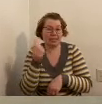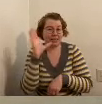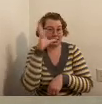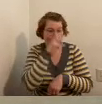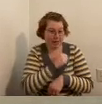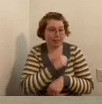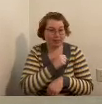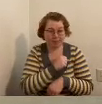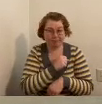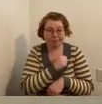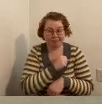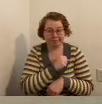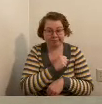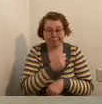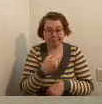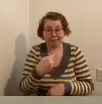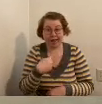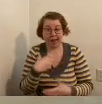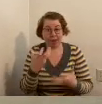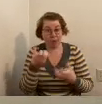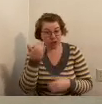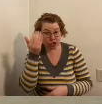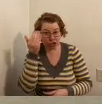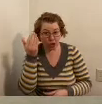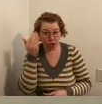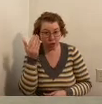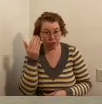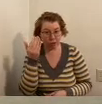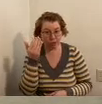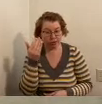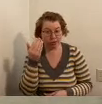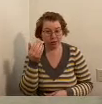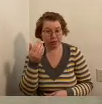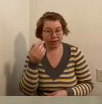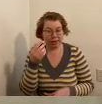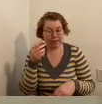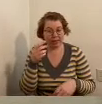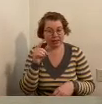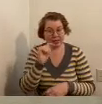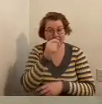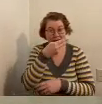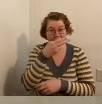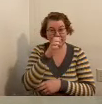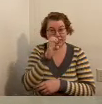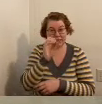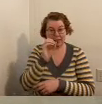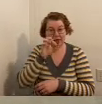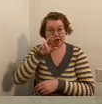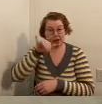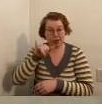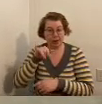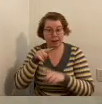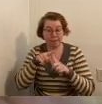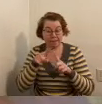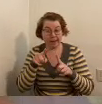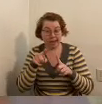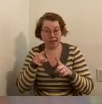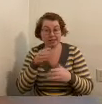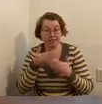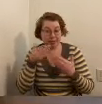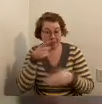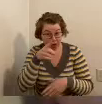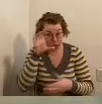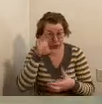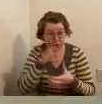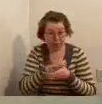guess. So I want to know, it's a theory, but is it something that you believe? Do you